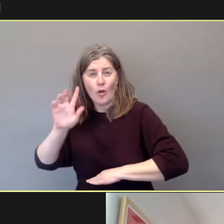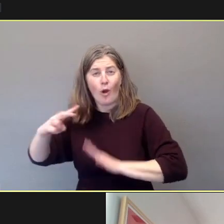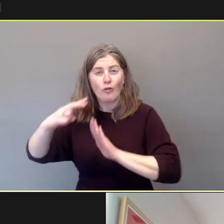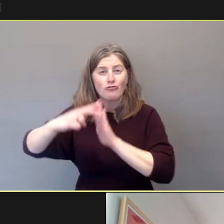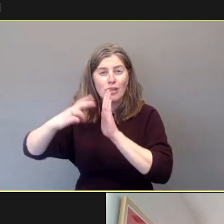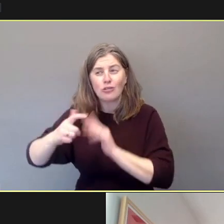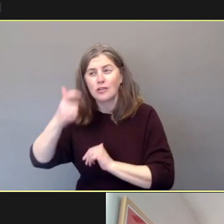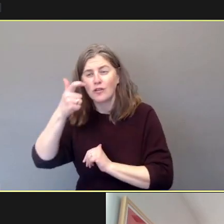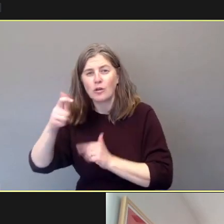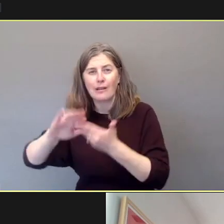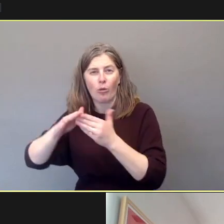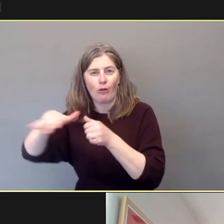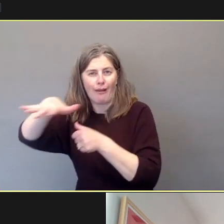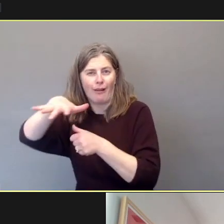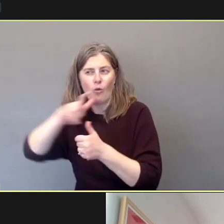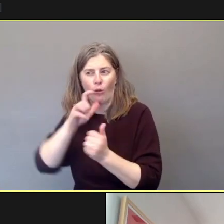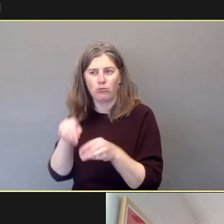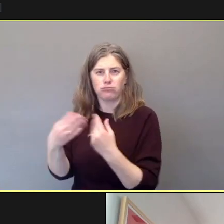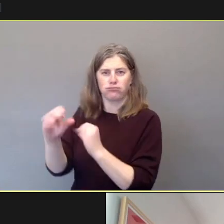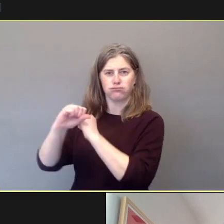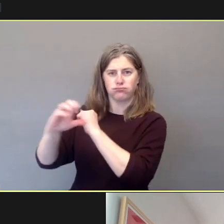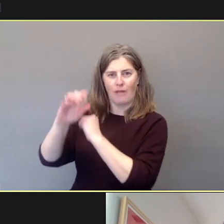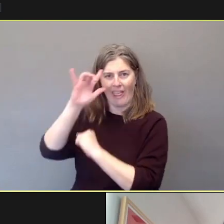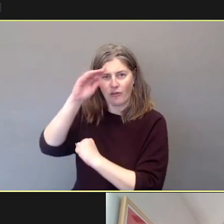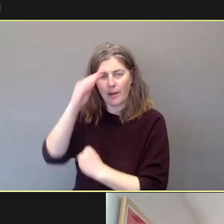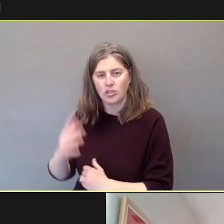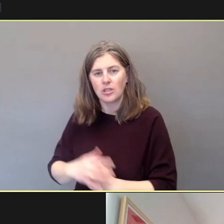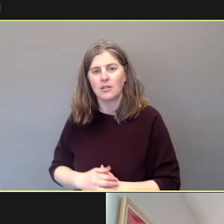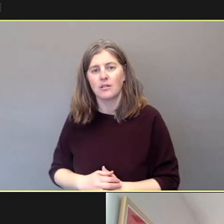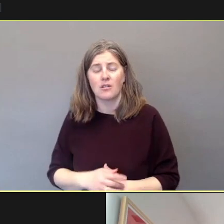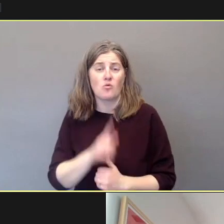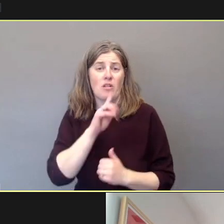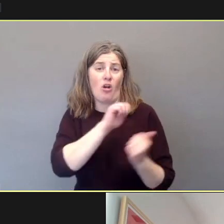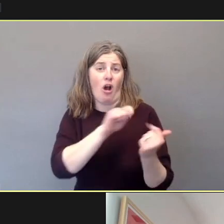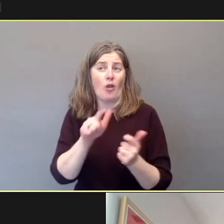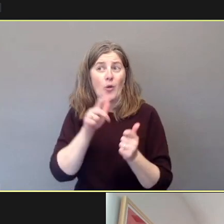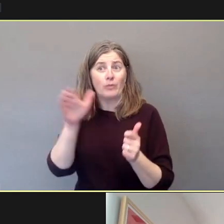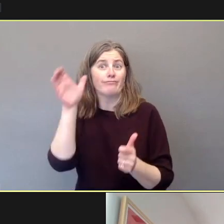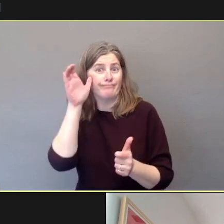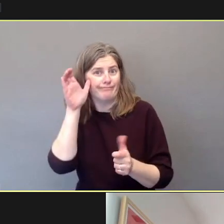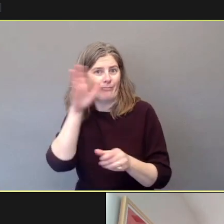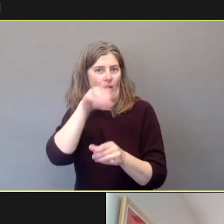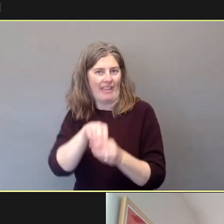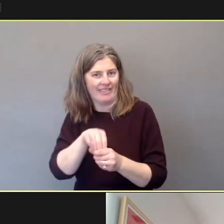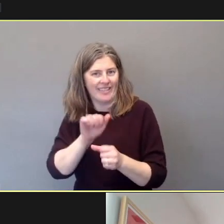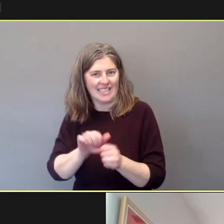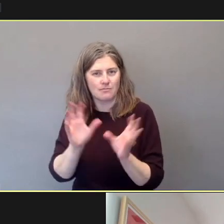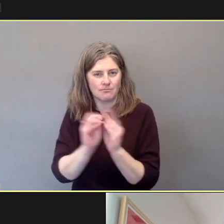viewers, and everyone who listeners.